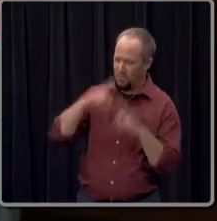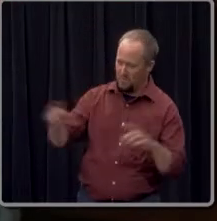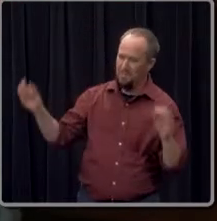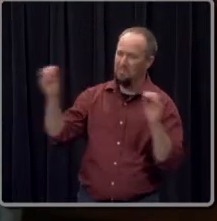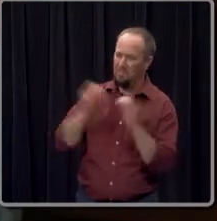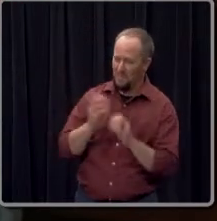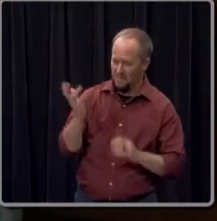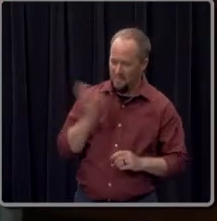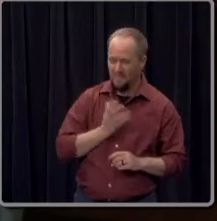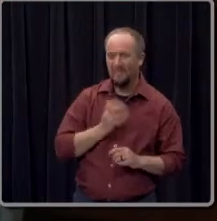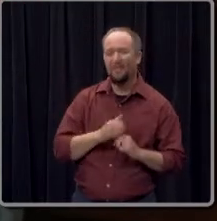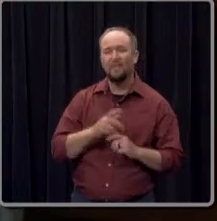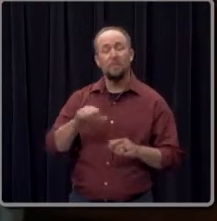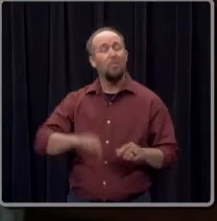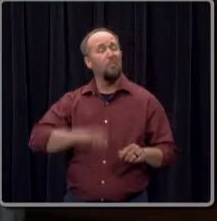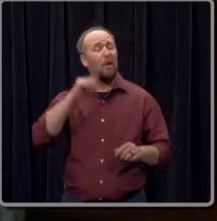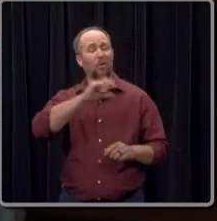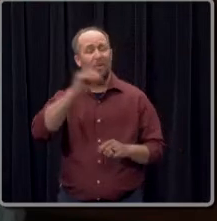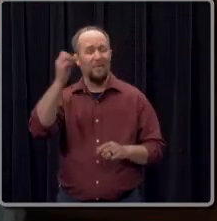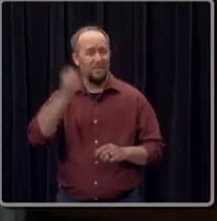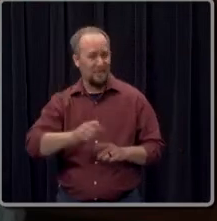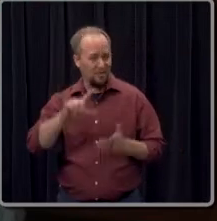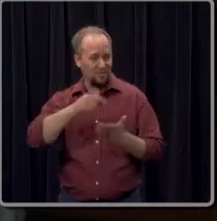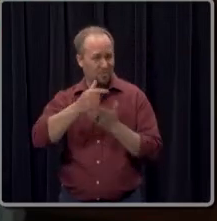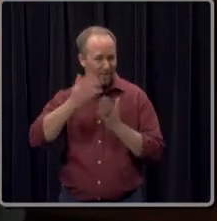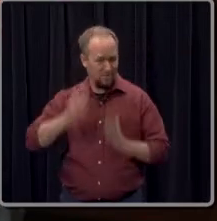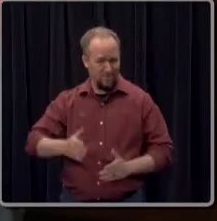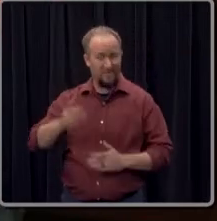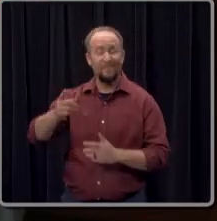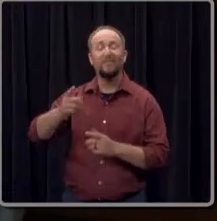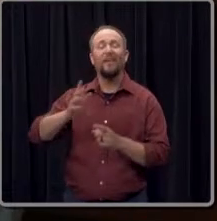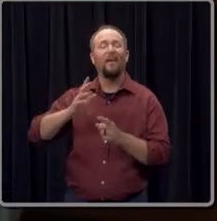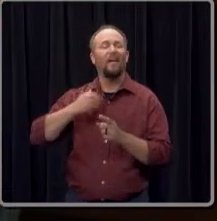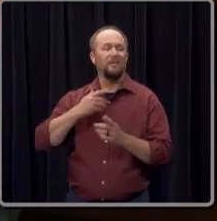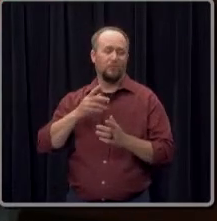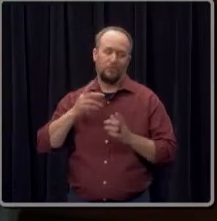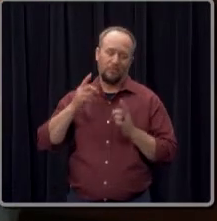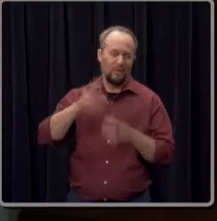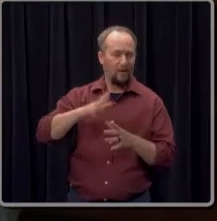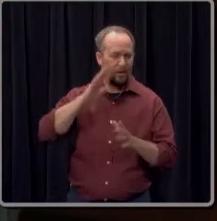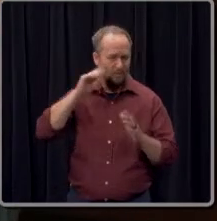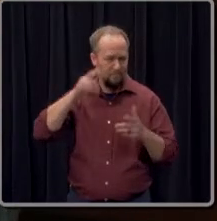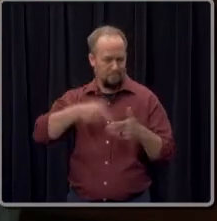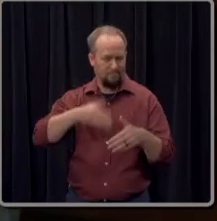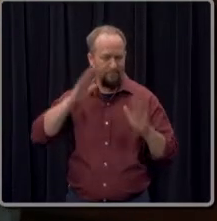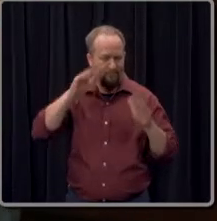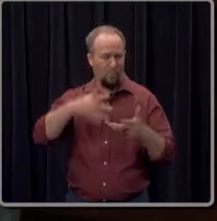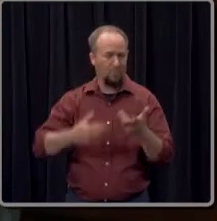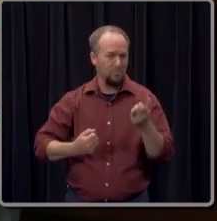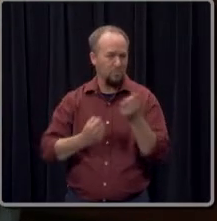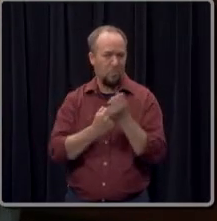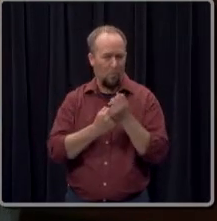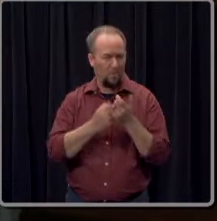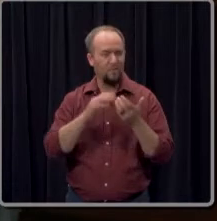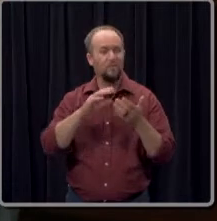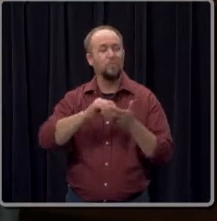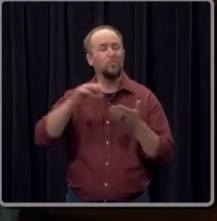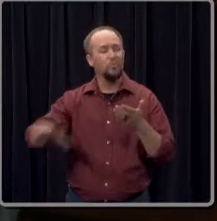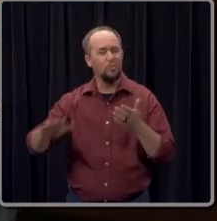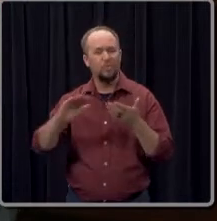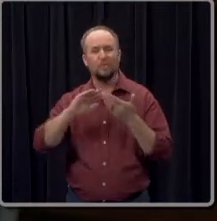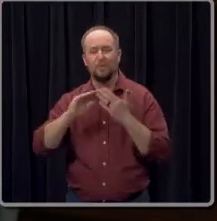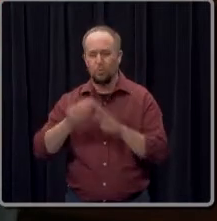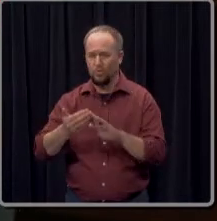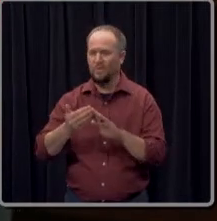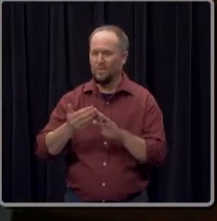proud Olathe South graduate, and is dedicated to supporting the students and families in our community by connecting them to the